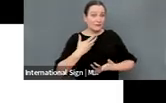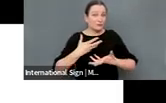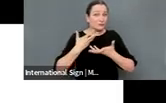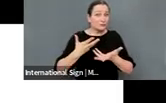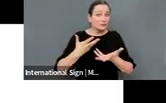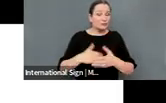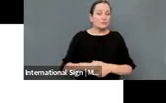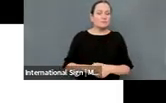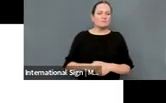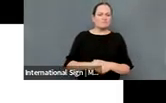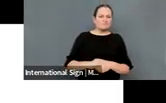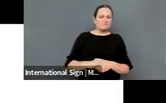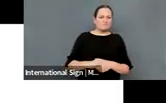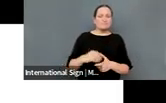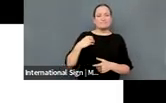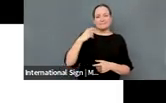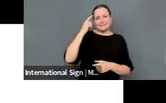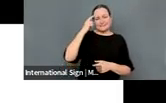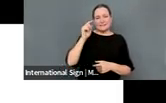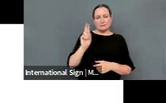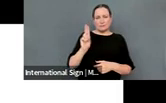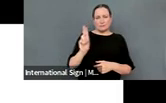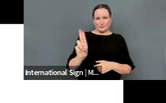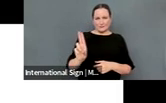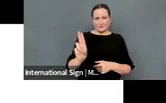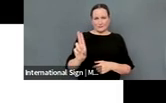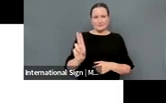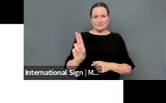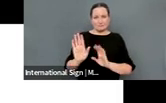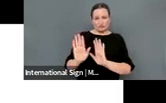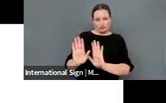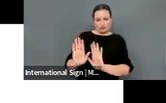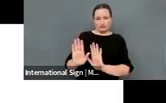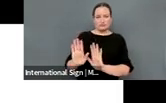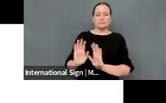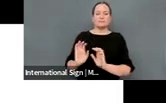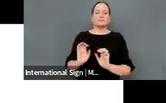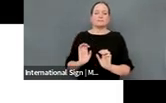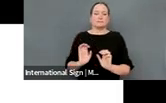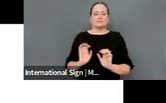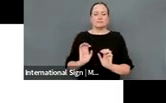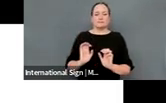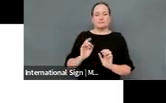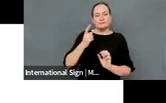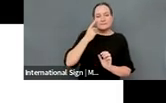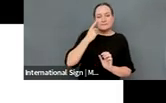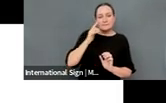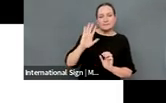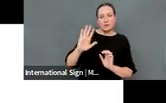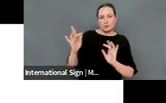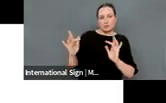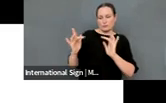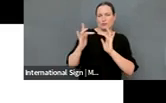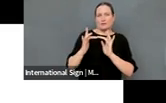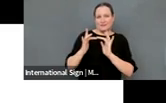is, can you pause for a few minutes? We work on your connection, and I allow